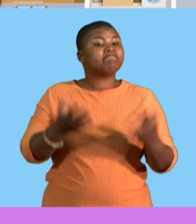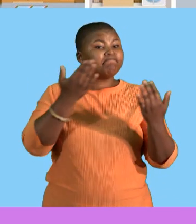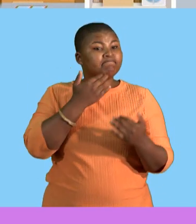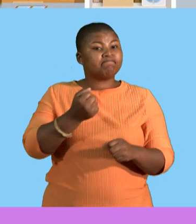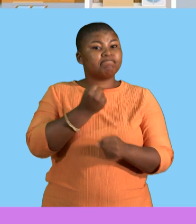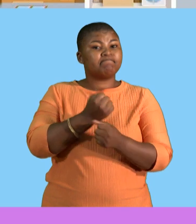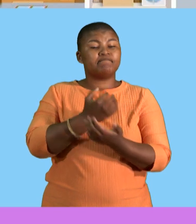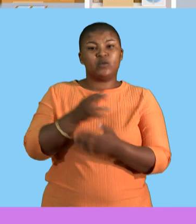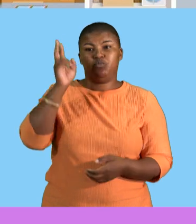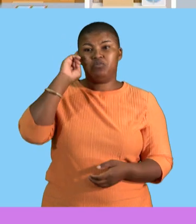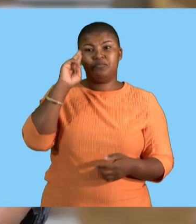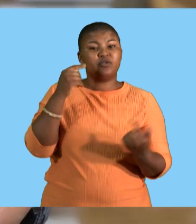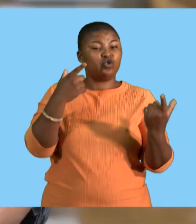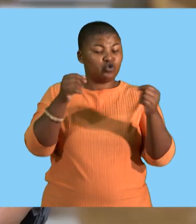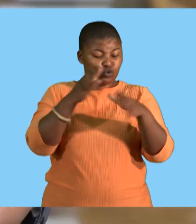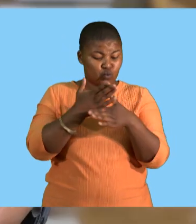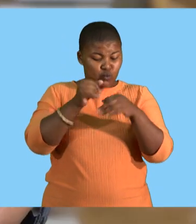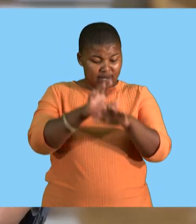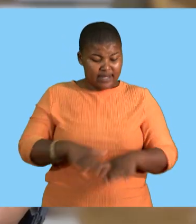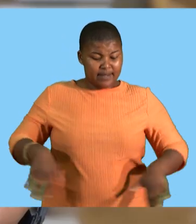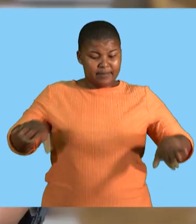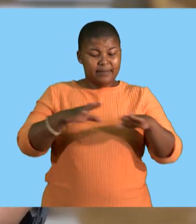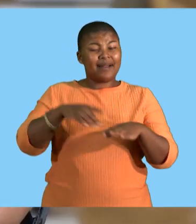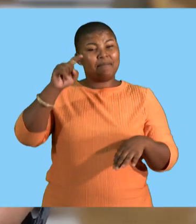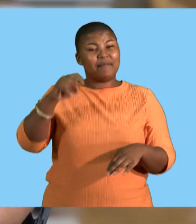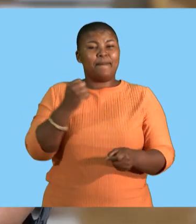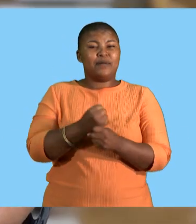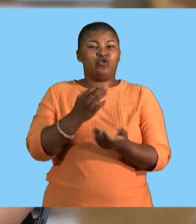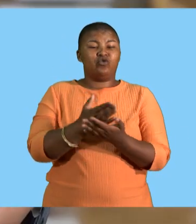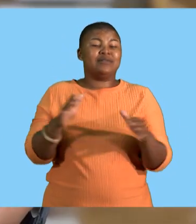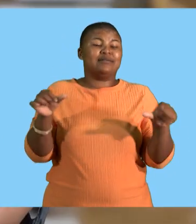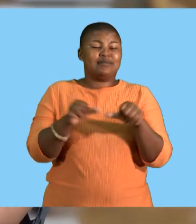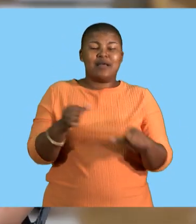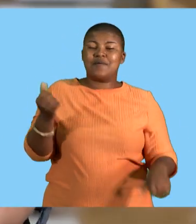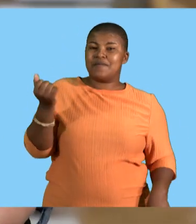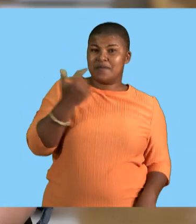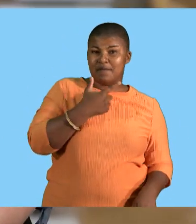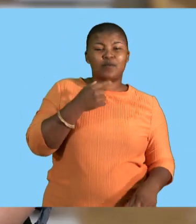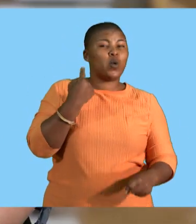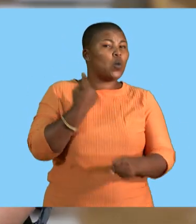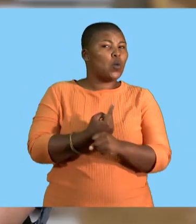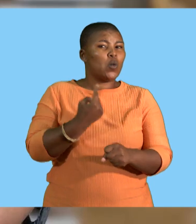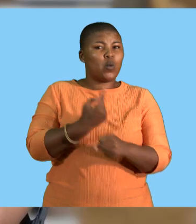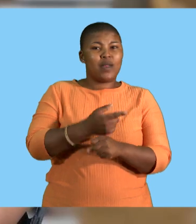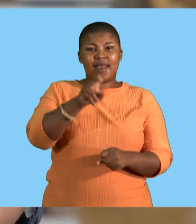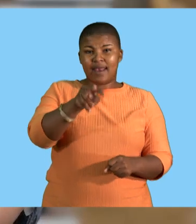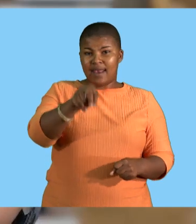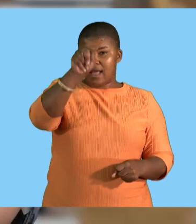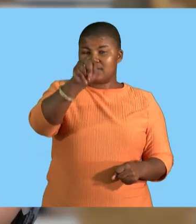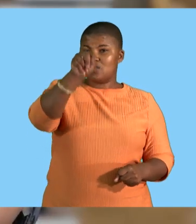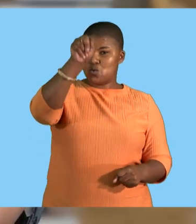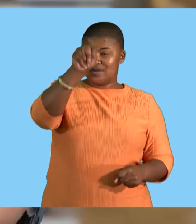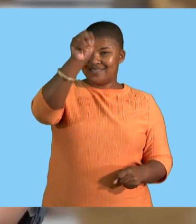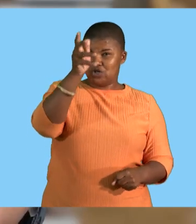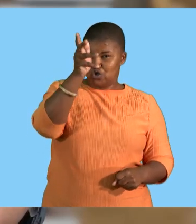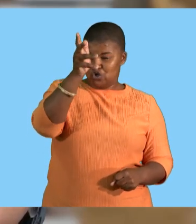with a floor plan, orientate the map or the floor plan so that north is always facing